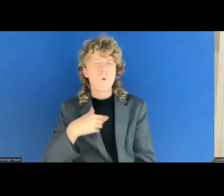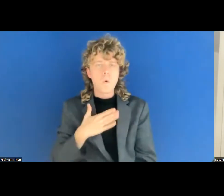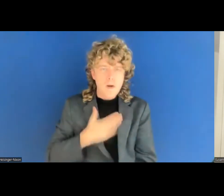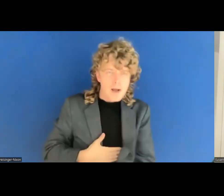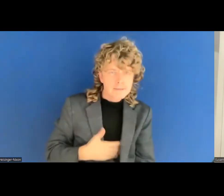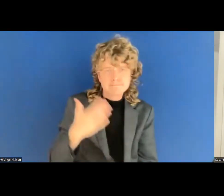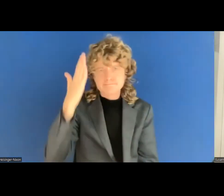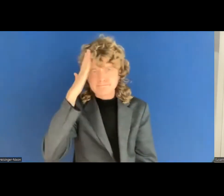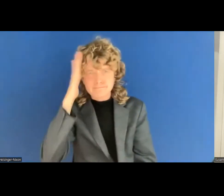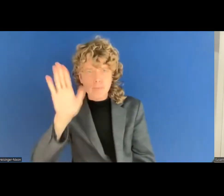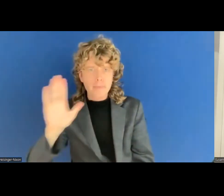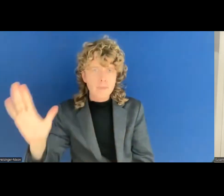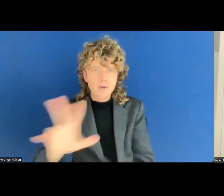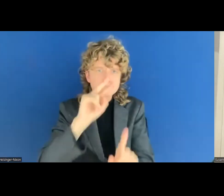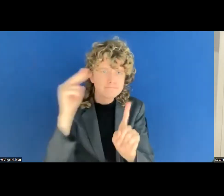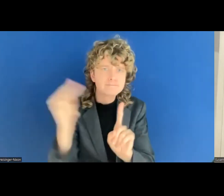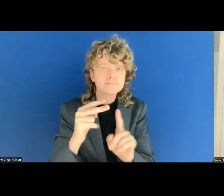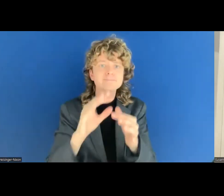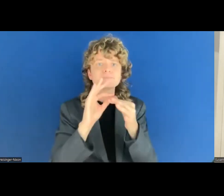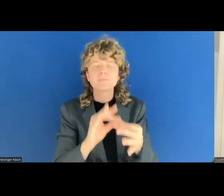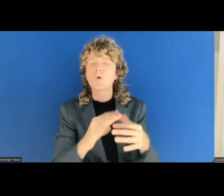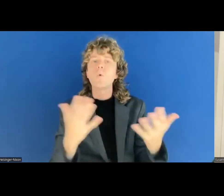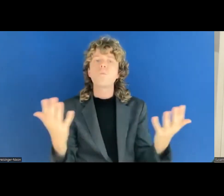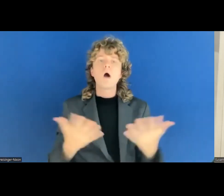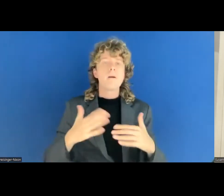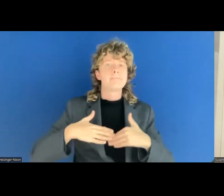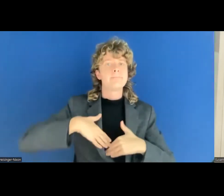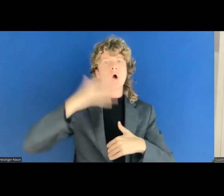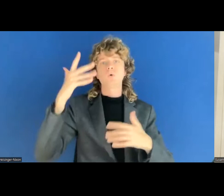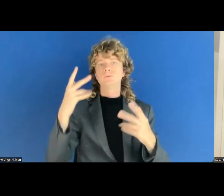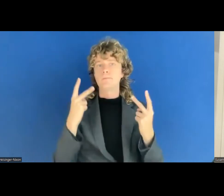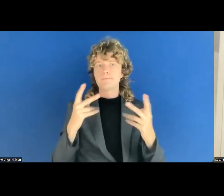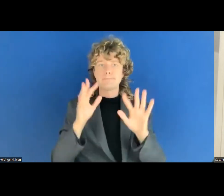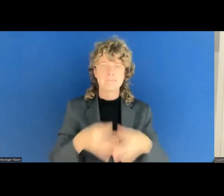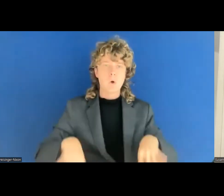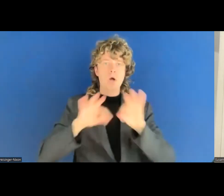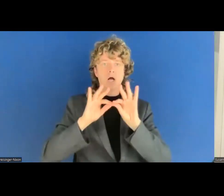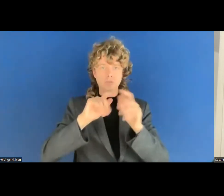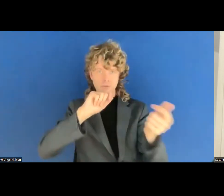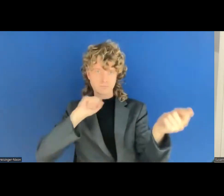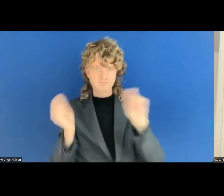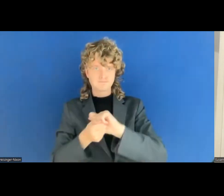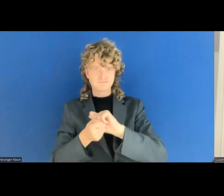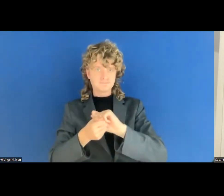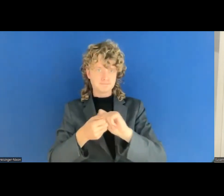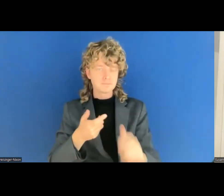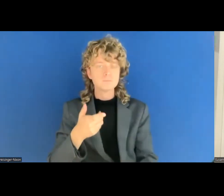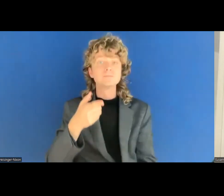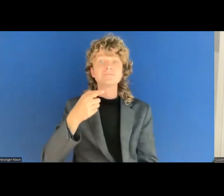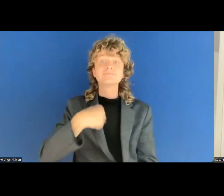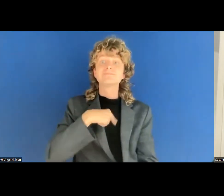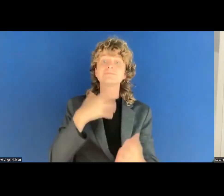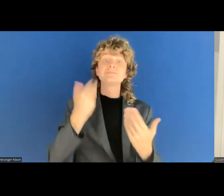most important additions or maybe changes or improvements needed when we enter into a new round of updates of the